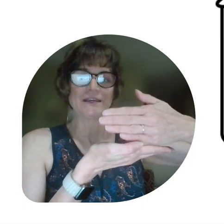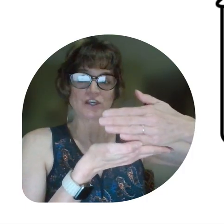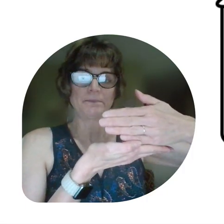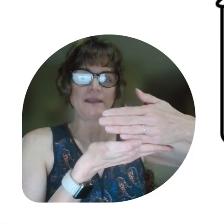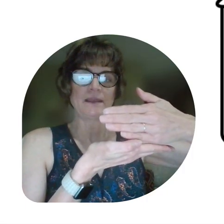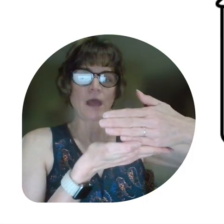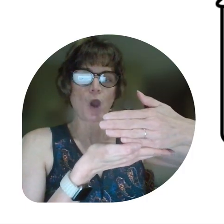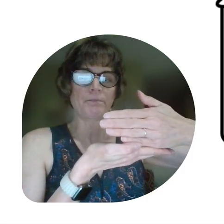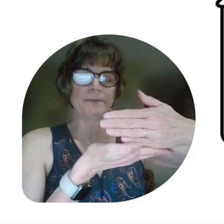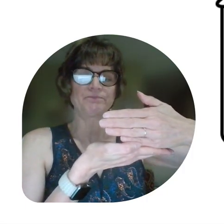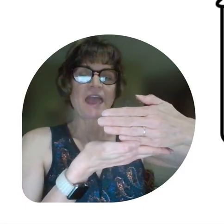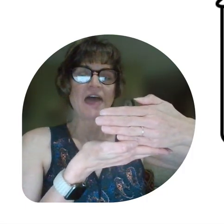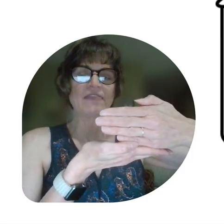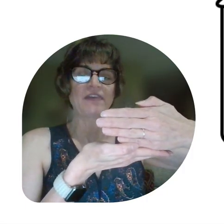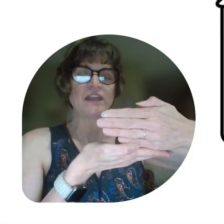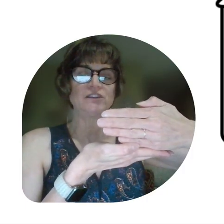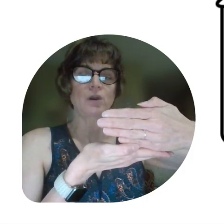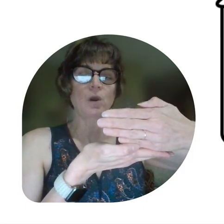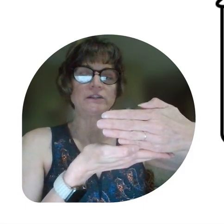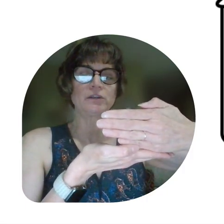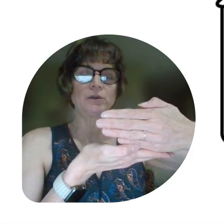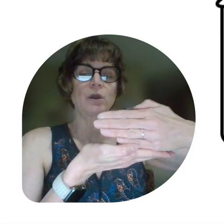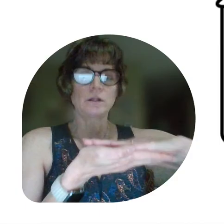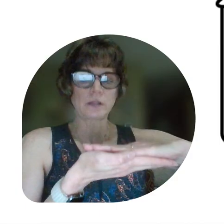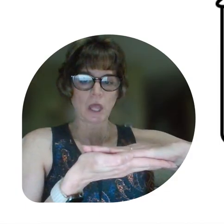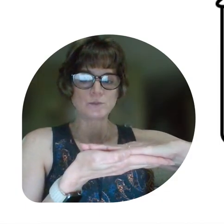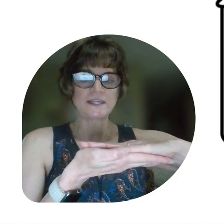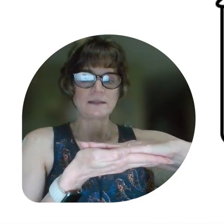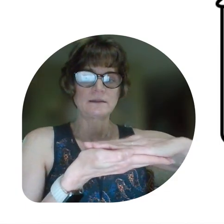But it's going to be open, and then you're going to